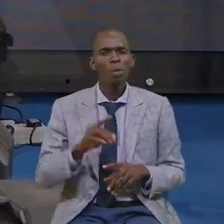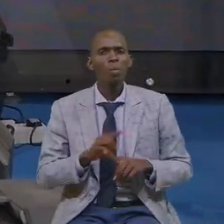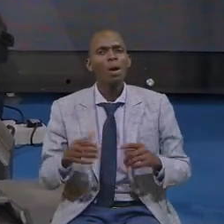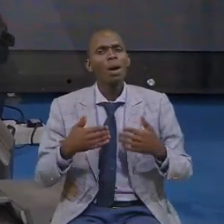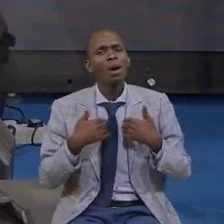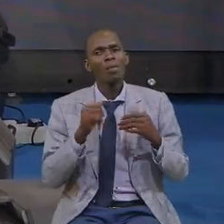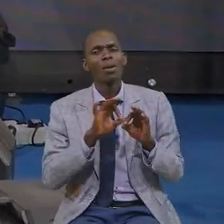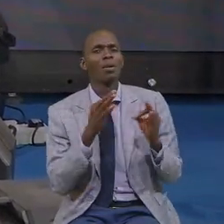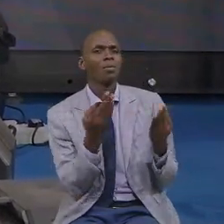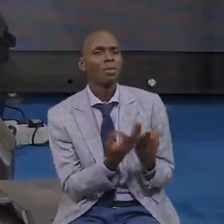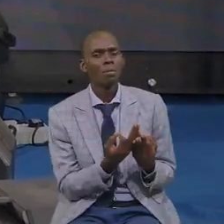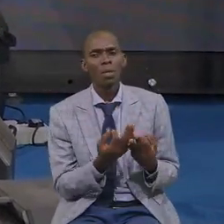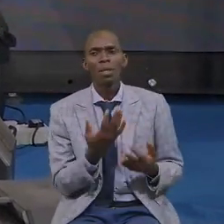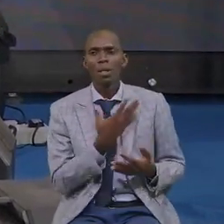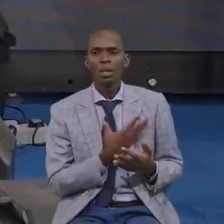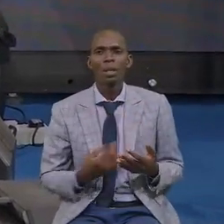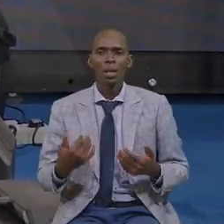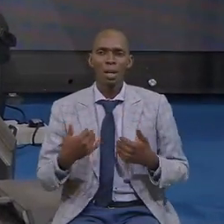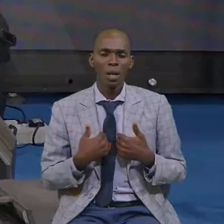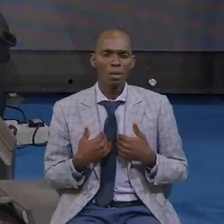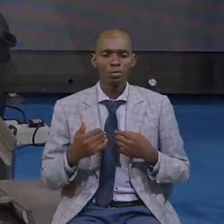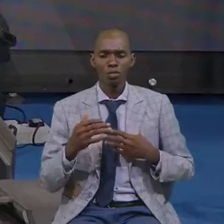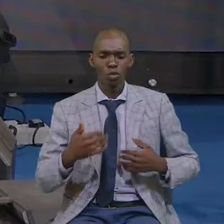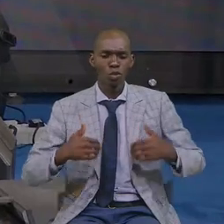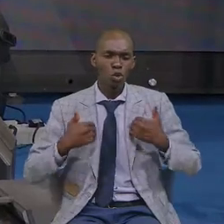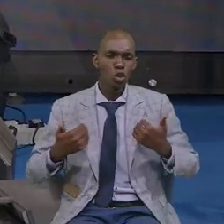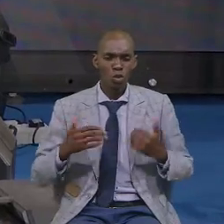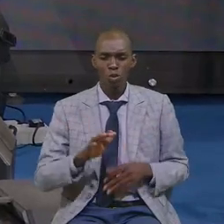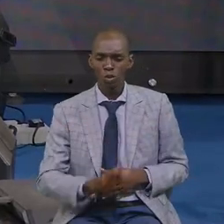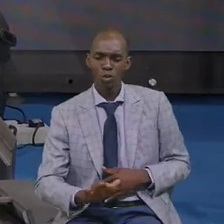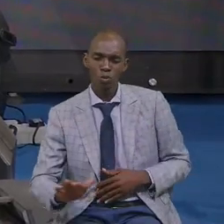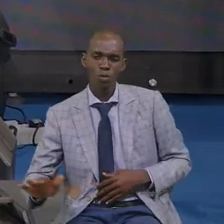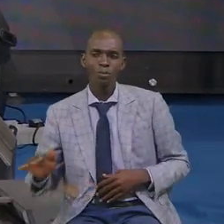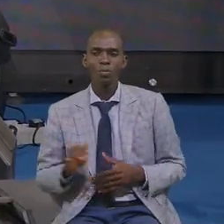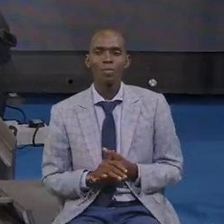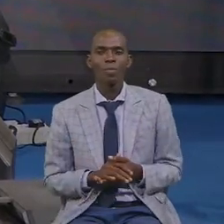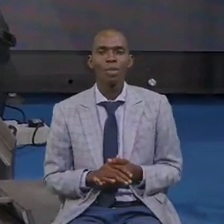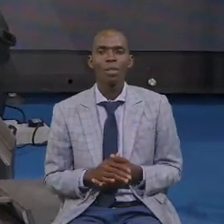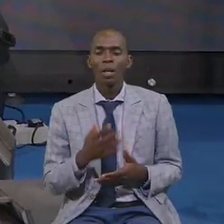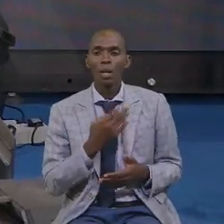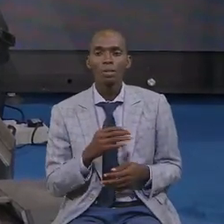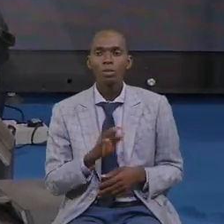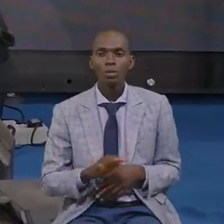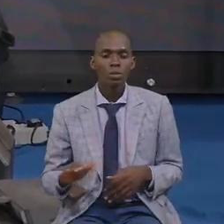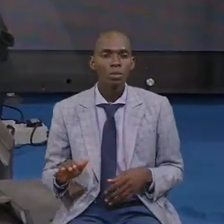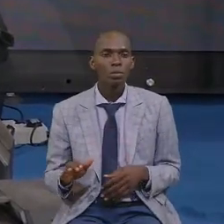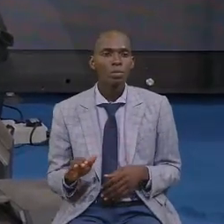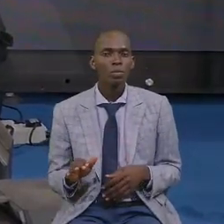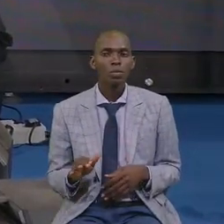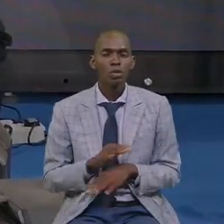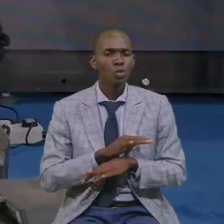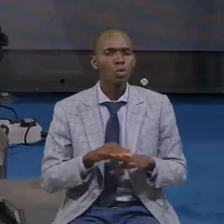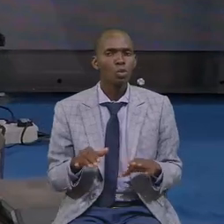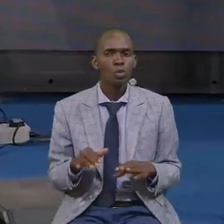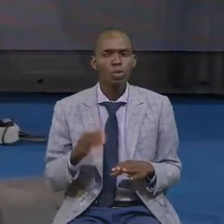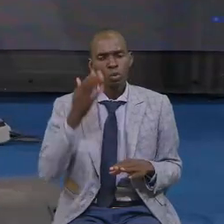of these young children. And the young children did not answer. They didn't know who Lucifer was. They didn't know who Satan